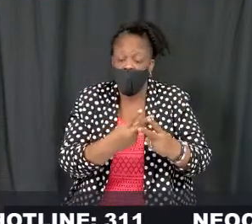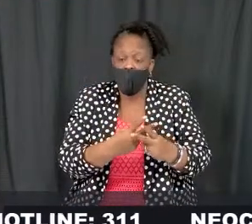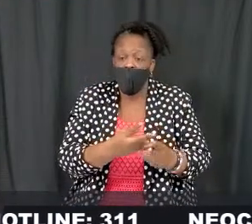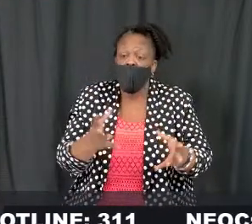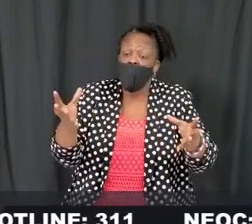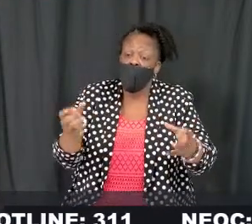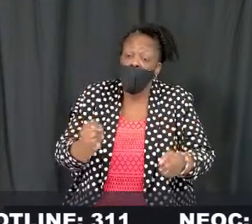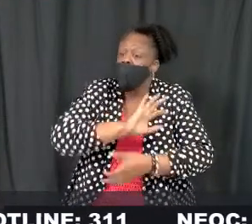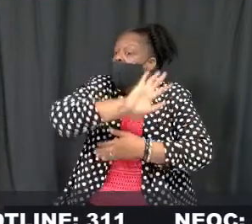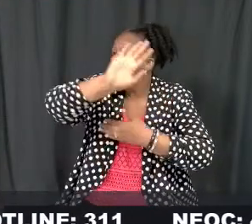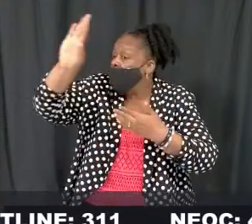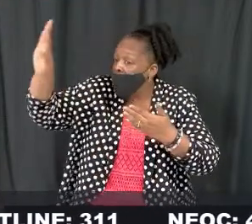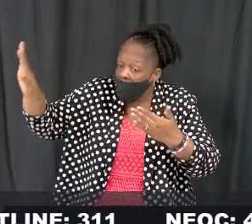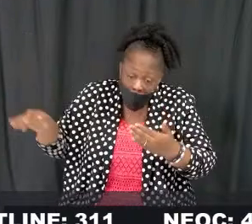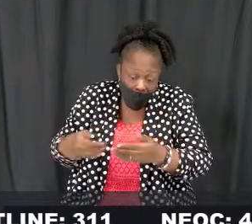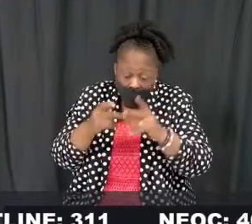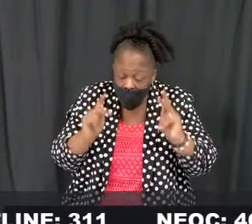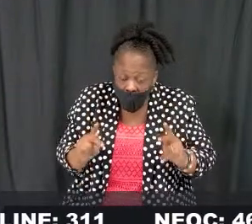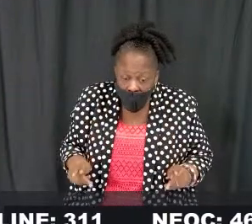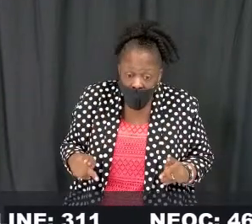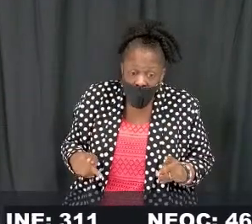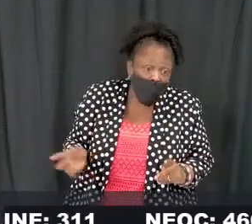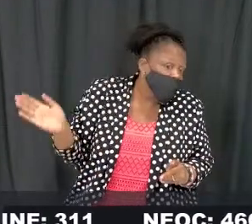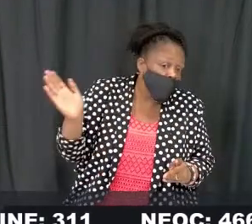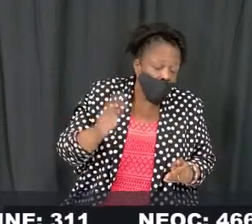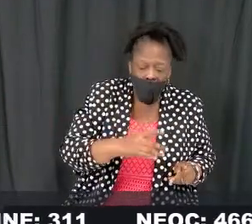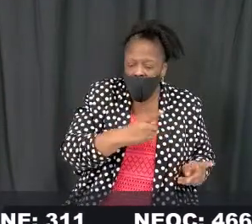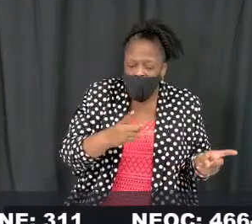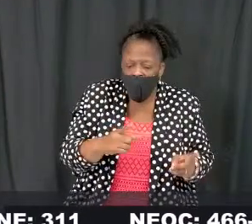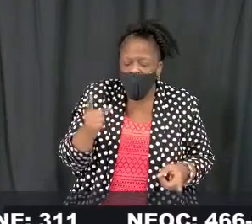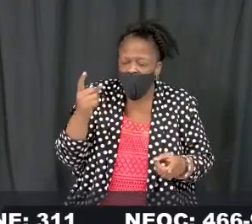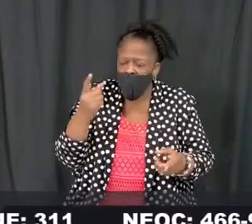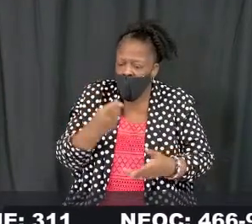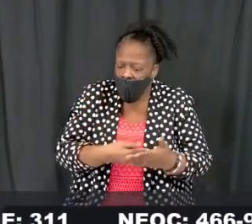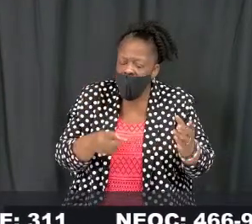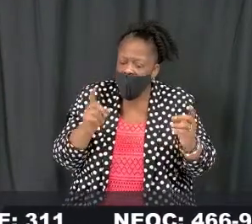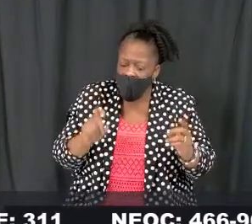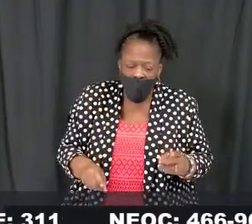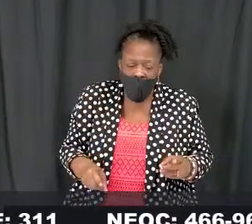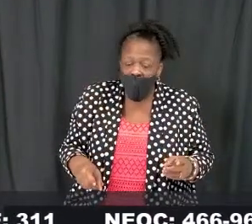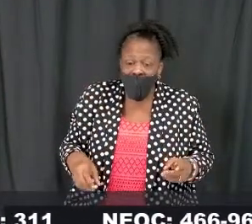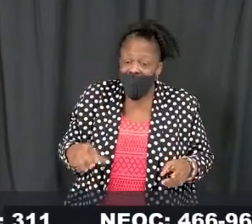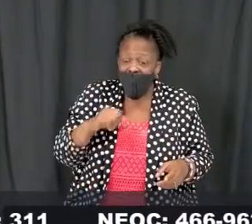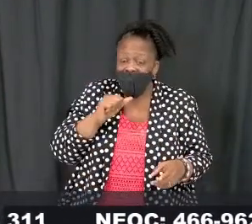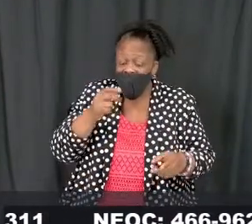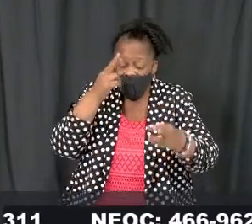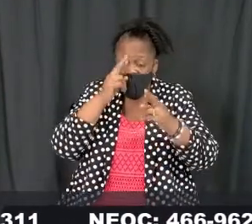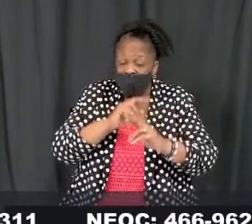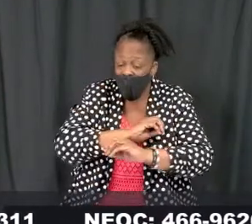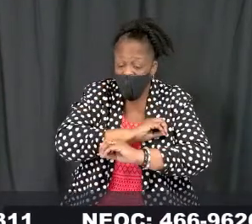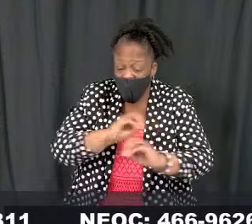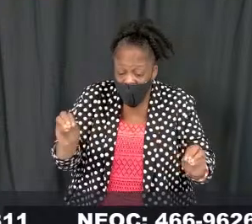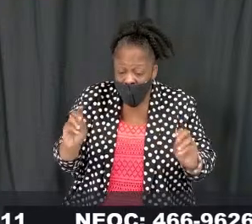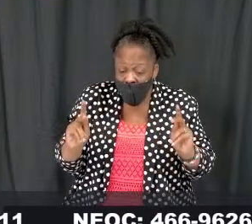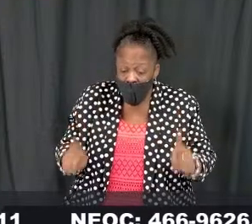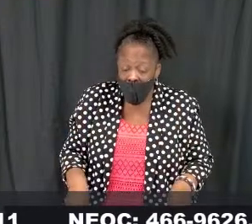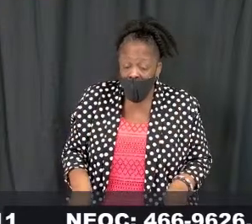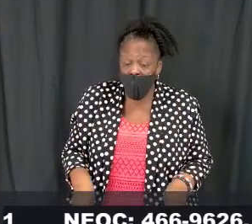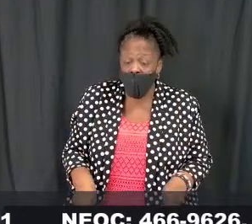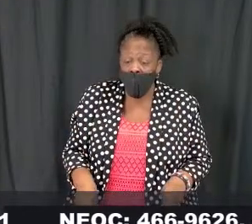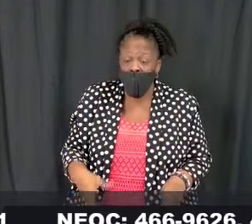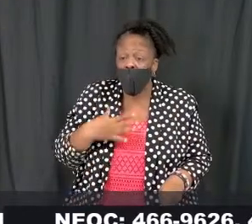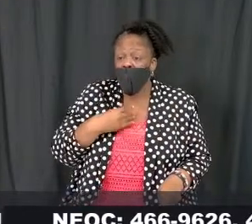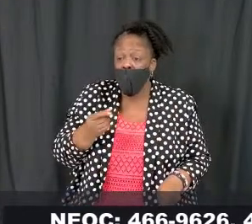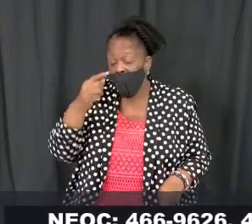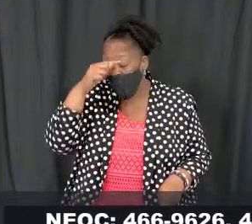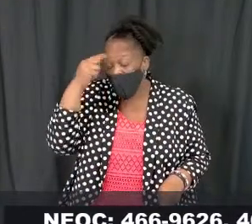this fight. This virus has no respect for age, sex, race, or political affiliation. If you are